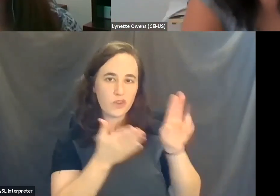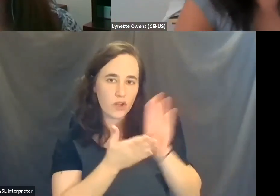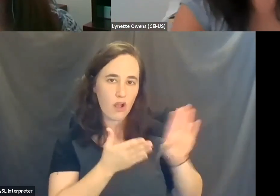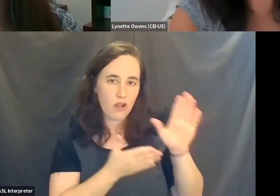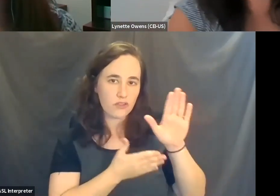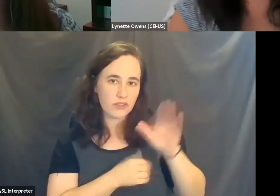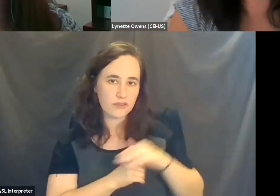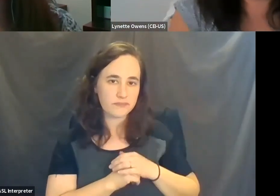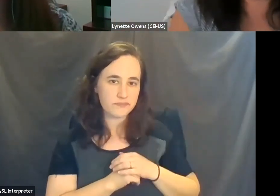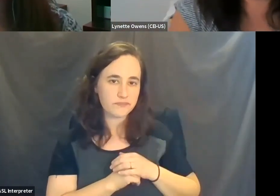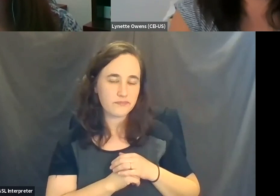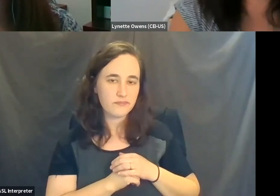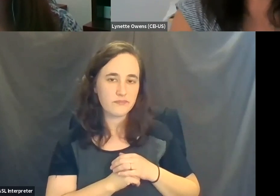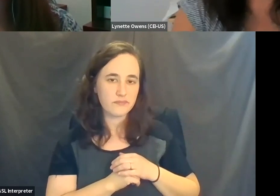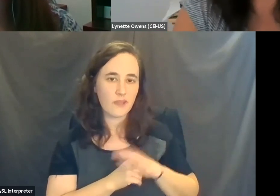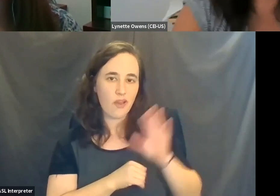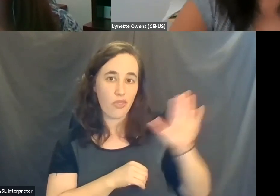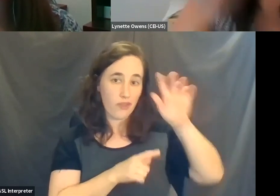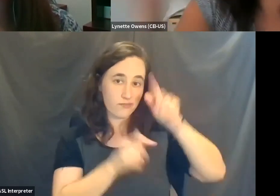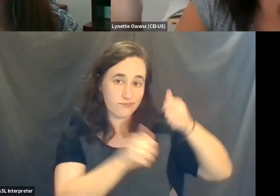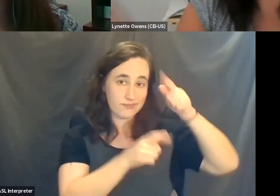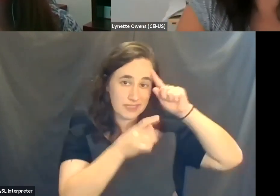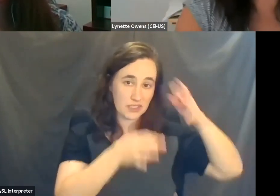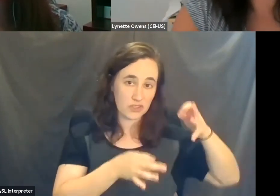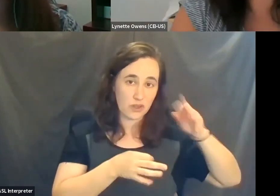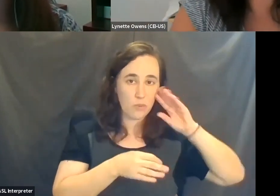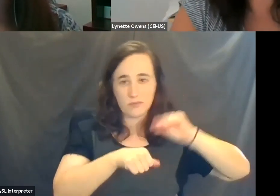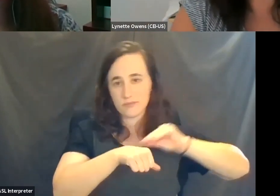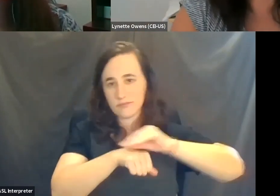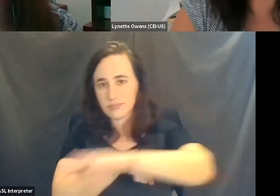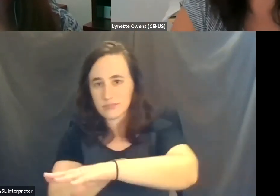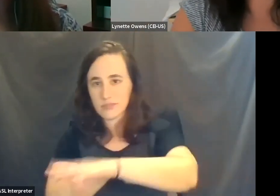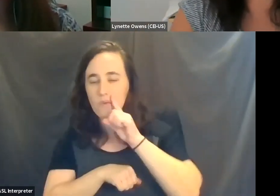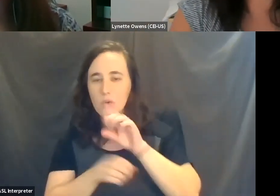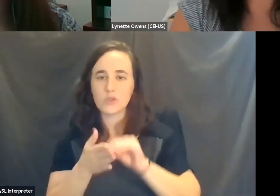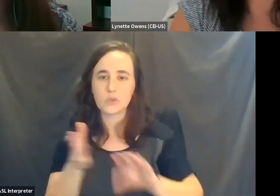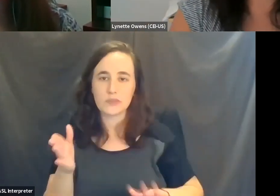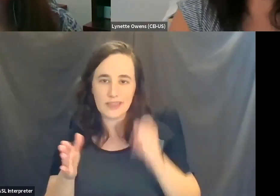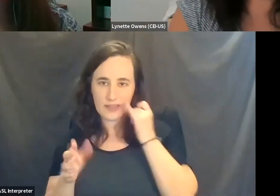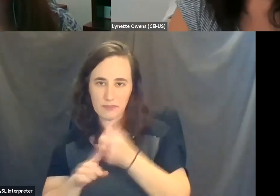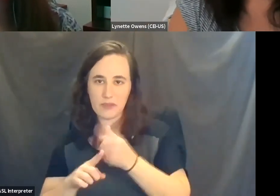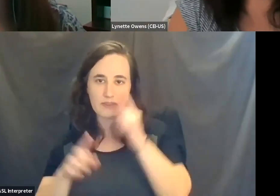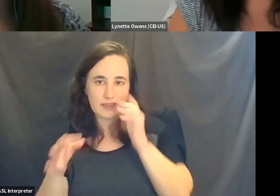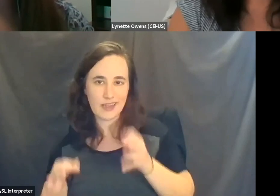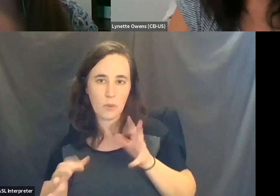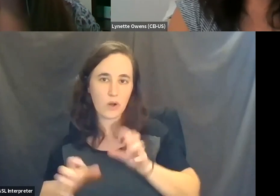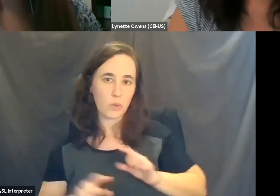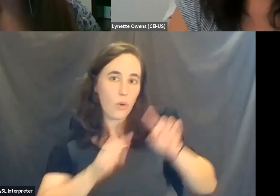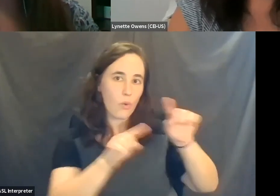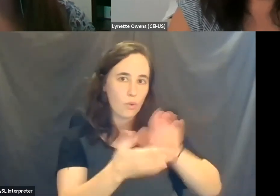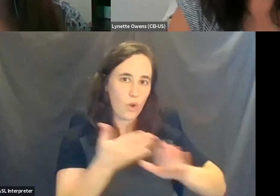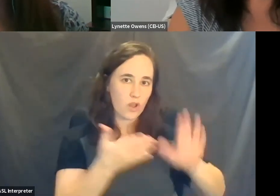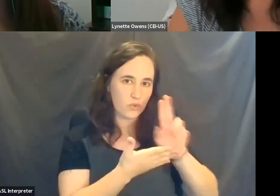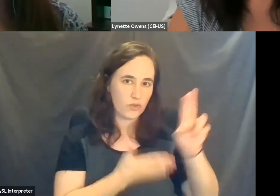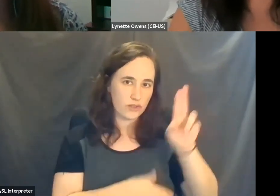trickling down for those students who want to pursue that path after high school. I feel the same way